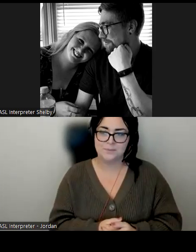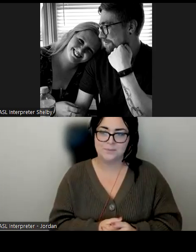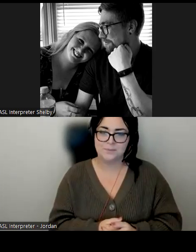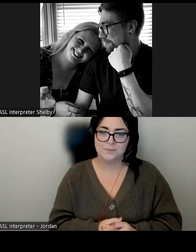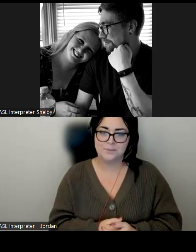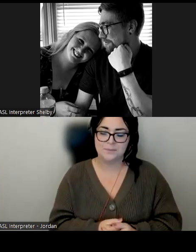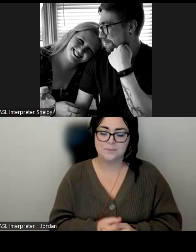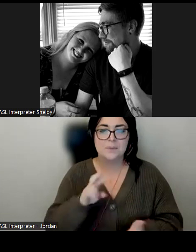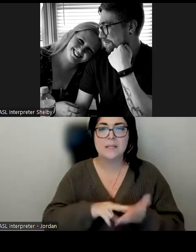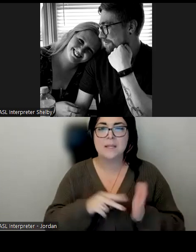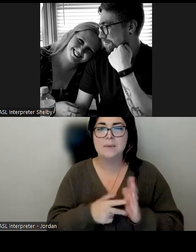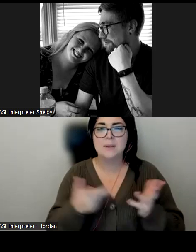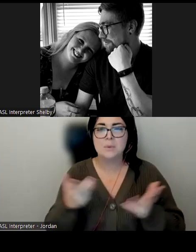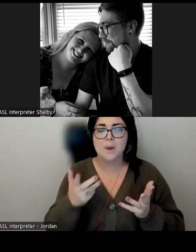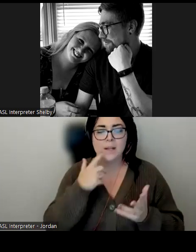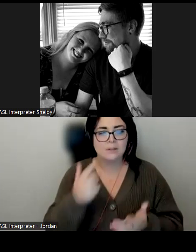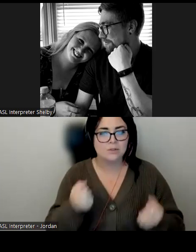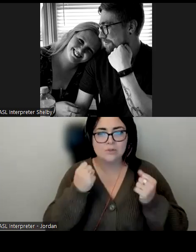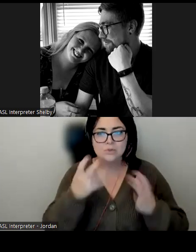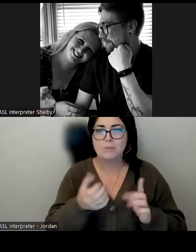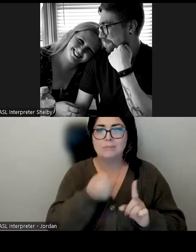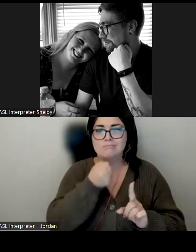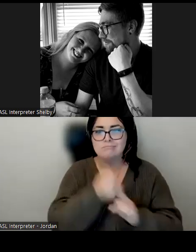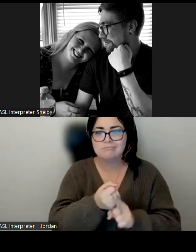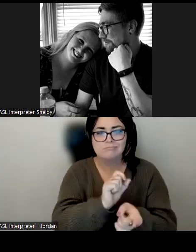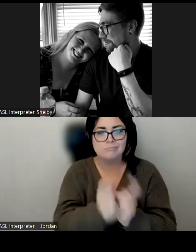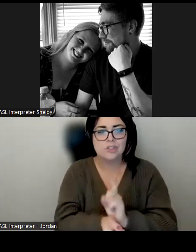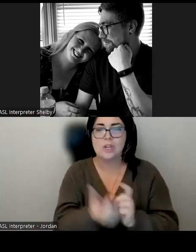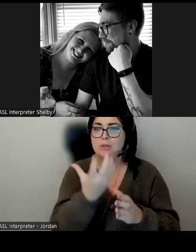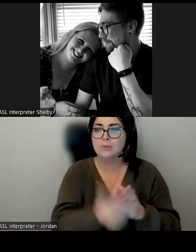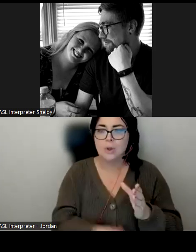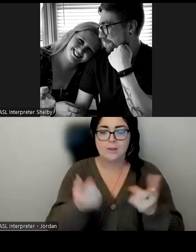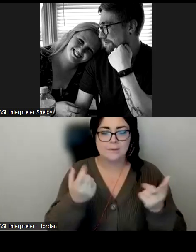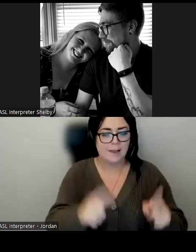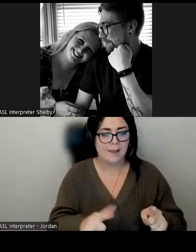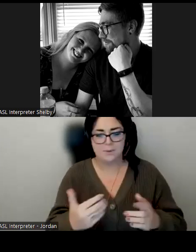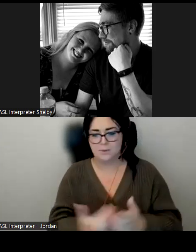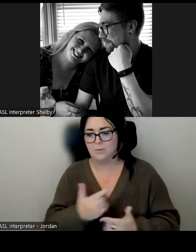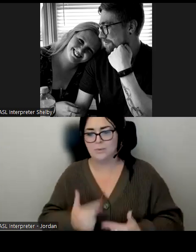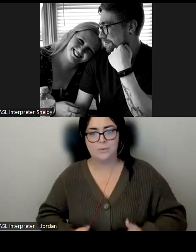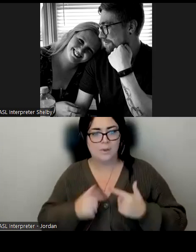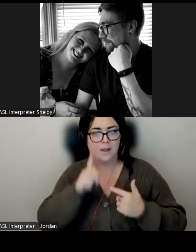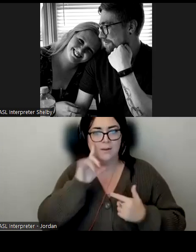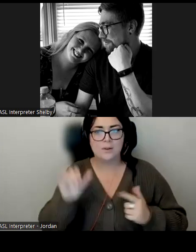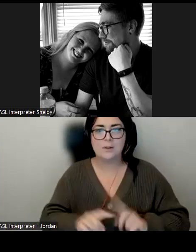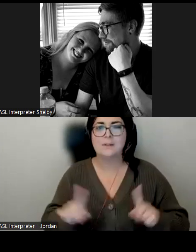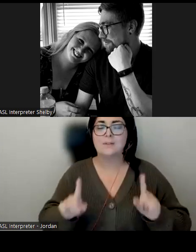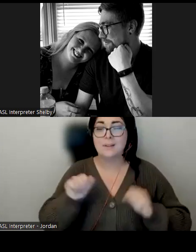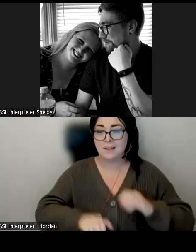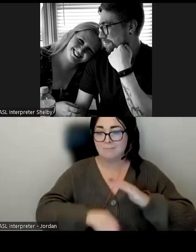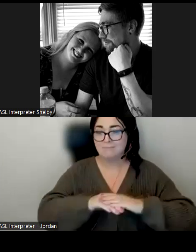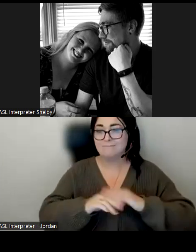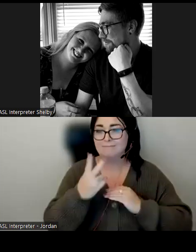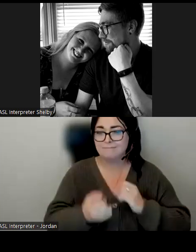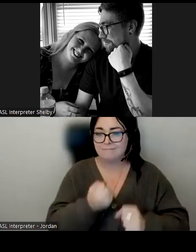so much change due to bereavement, normally it can take, up to 2